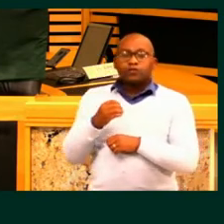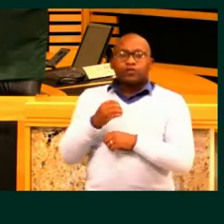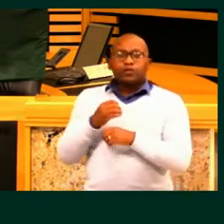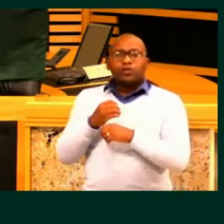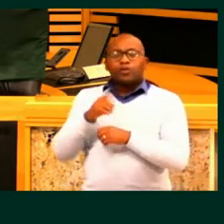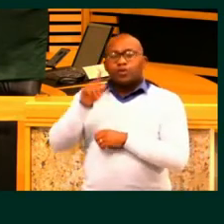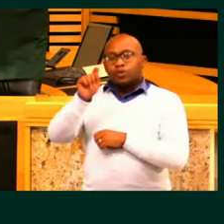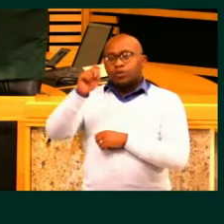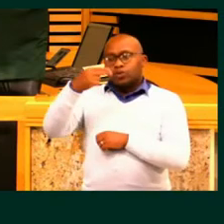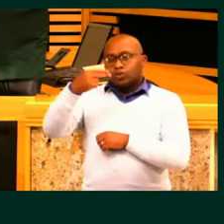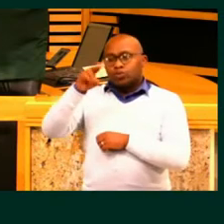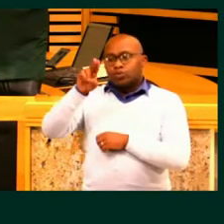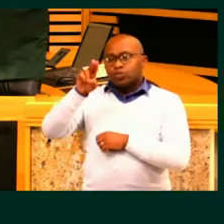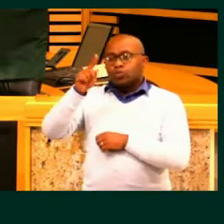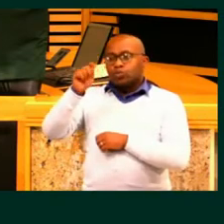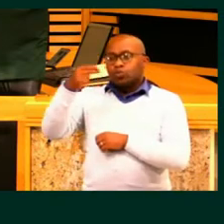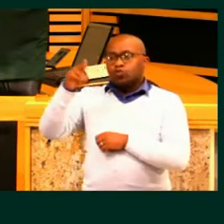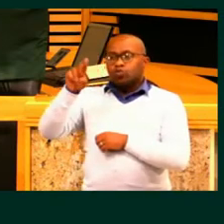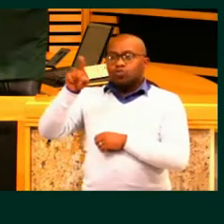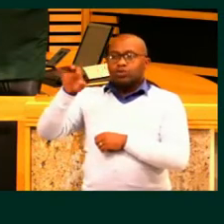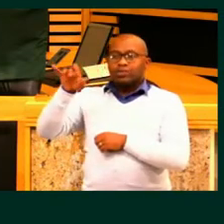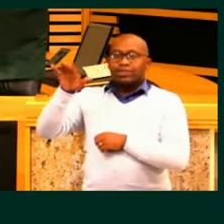almost five